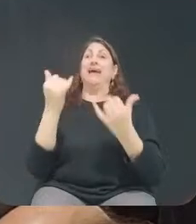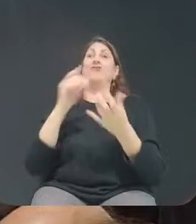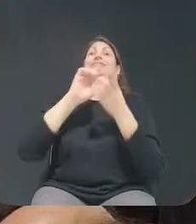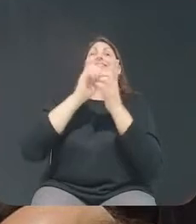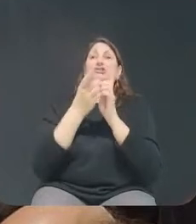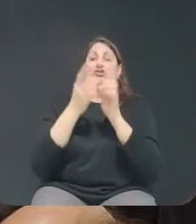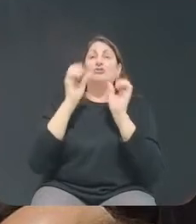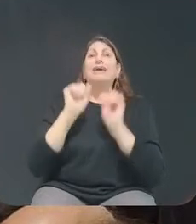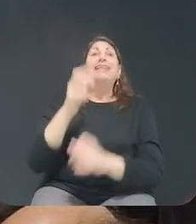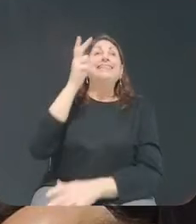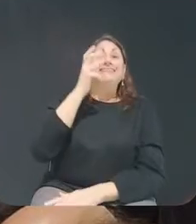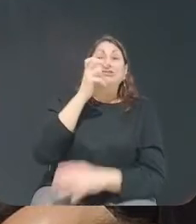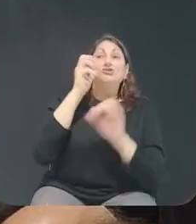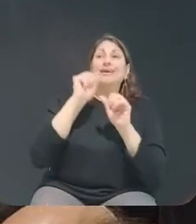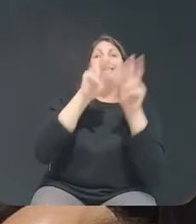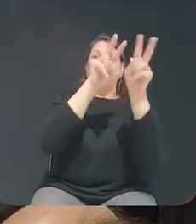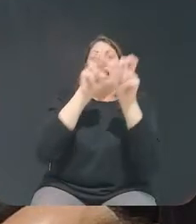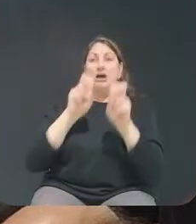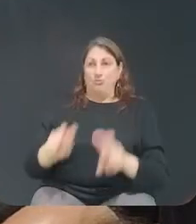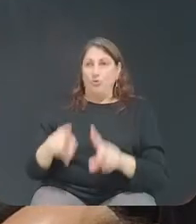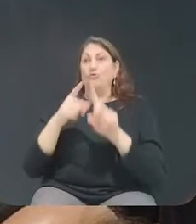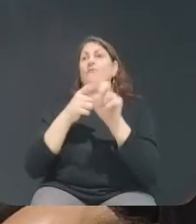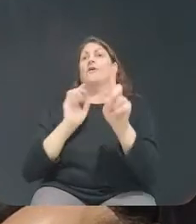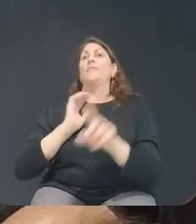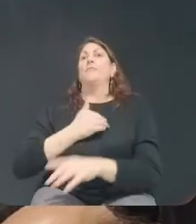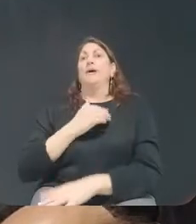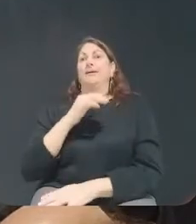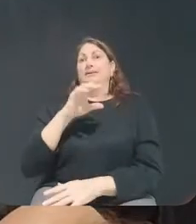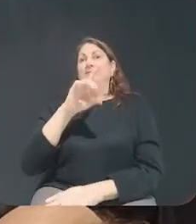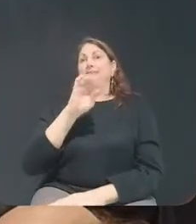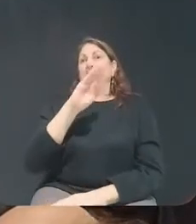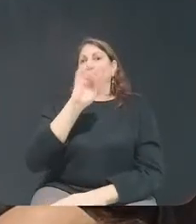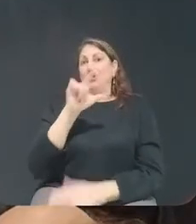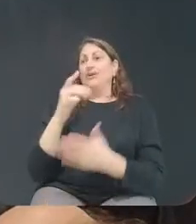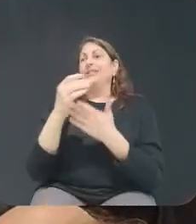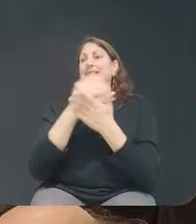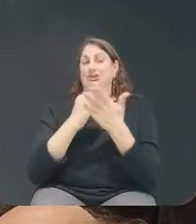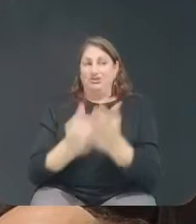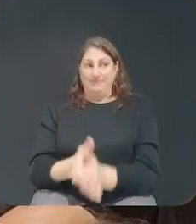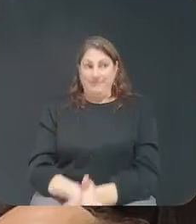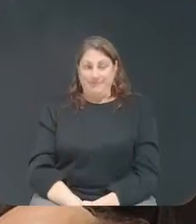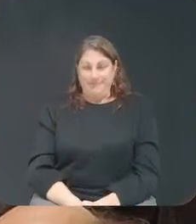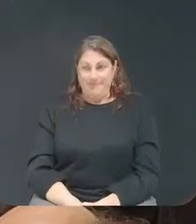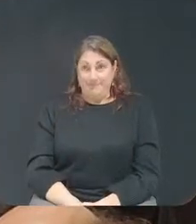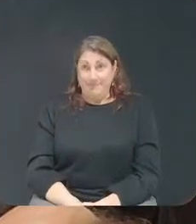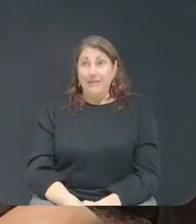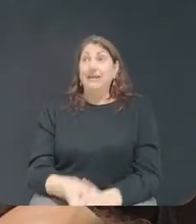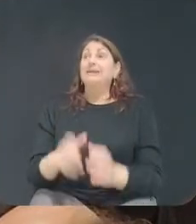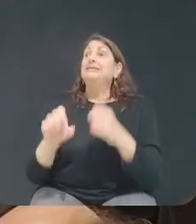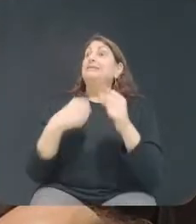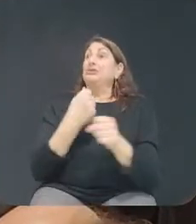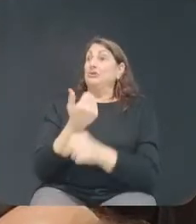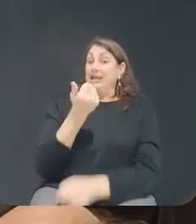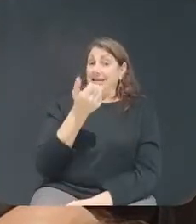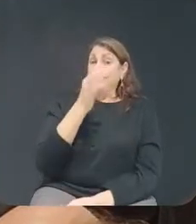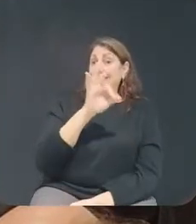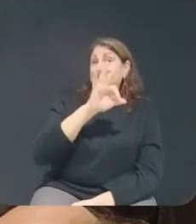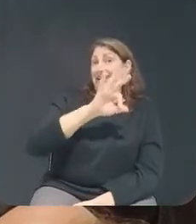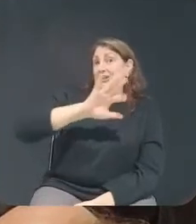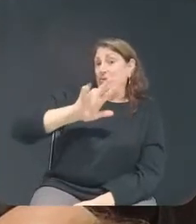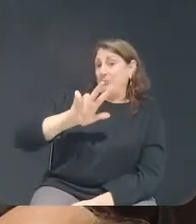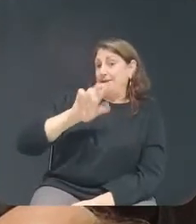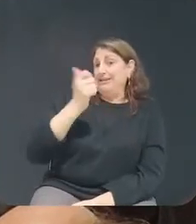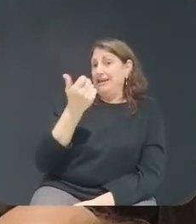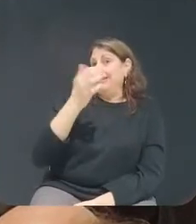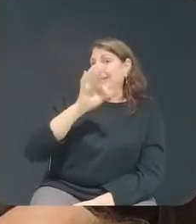and download from our digital collections site. In 1993 and 94, a series